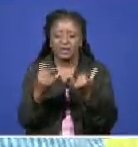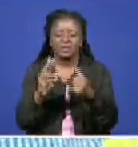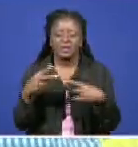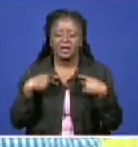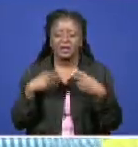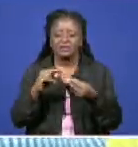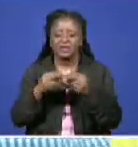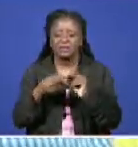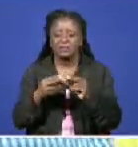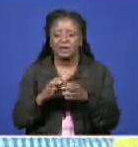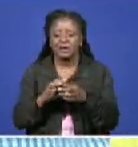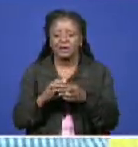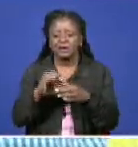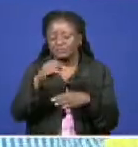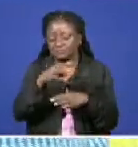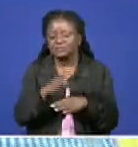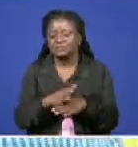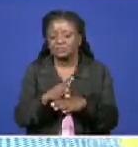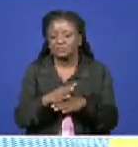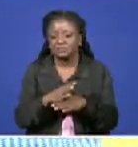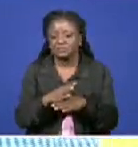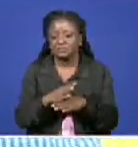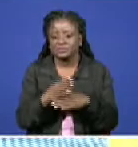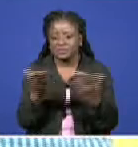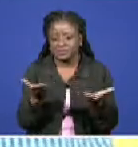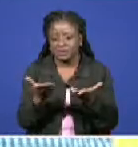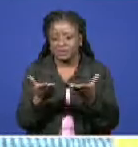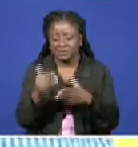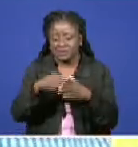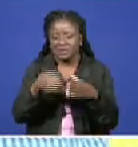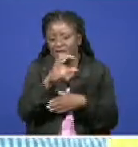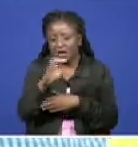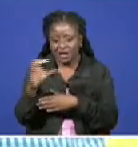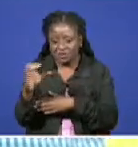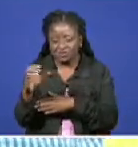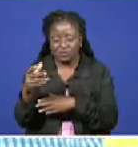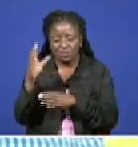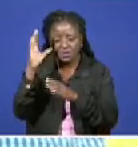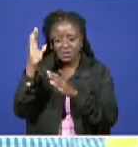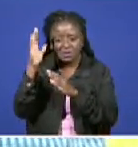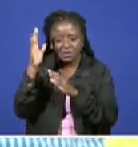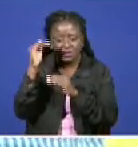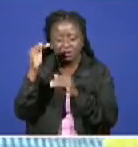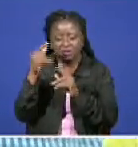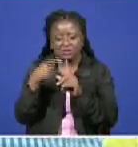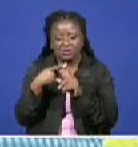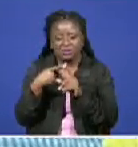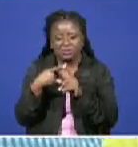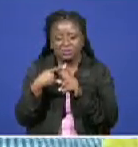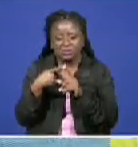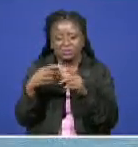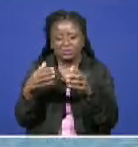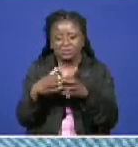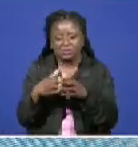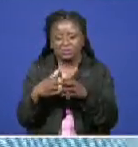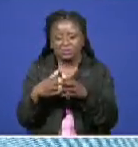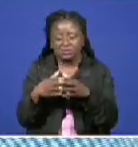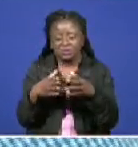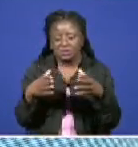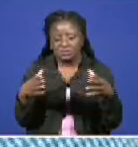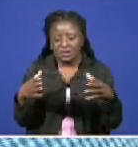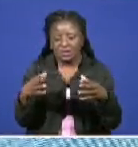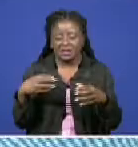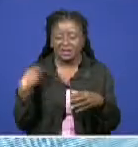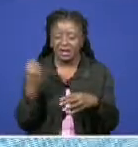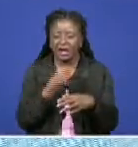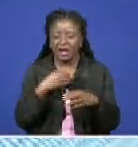number of vacancies. We're actually in the hundreds. We're looking into expanding our field in a lot more of our islands,